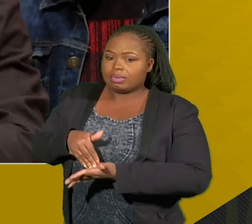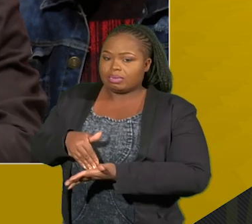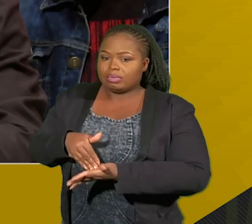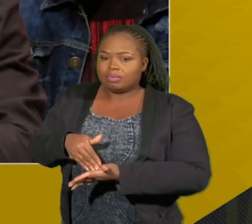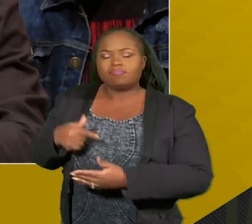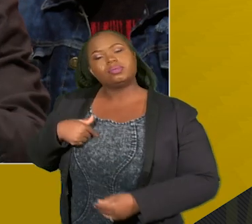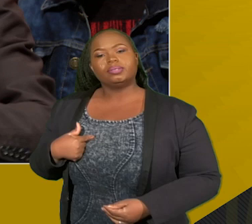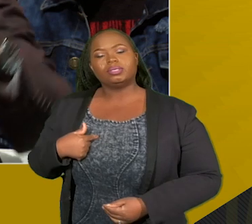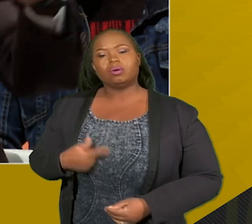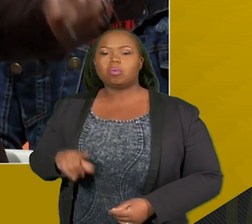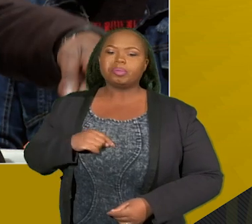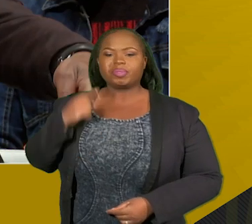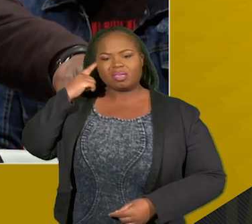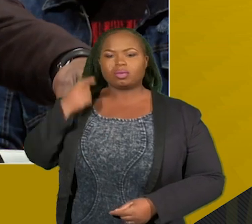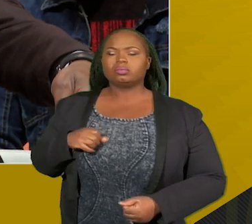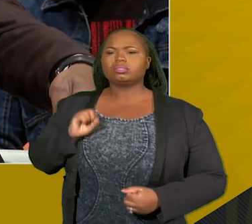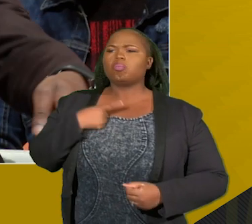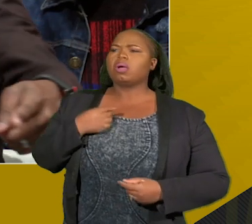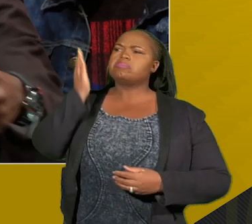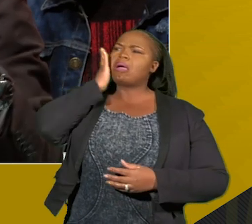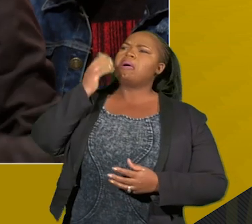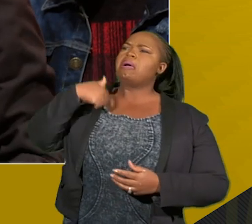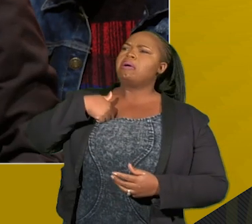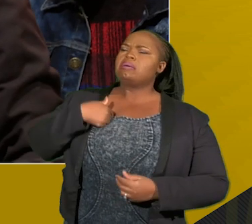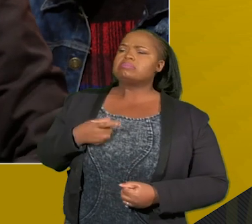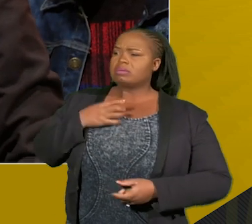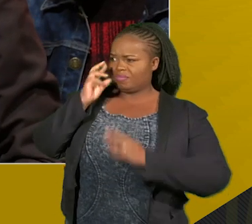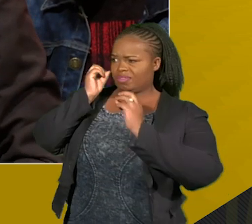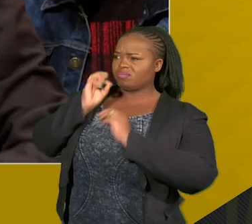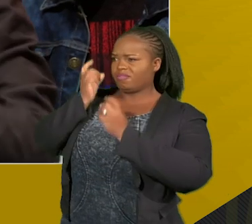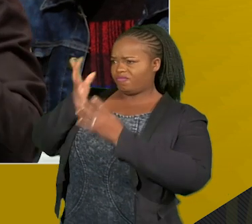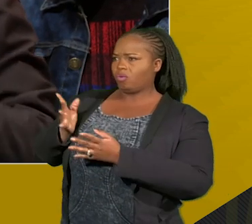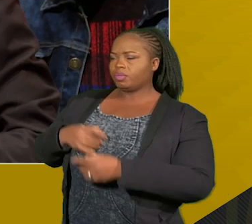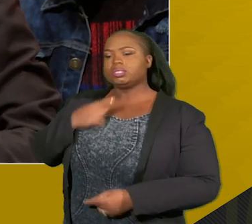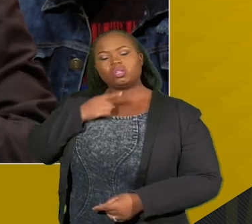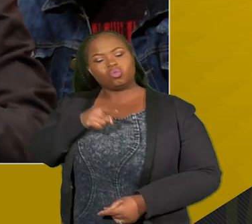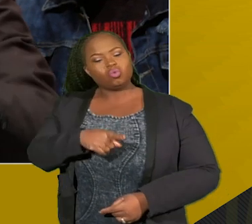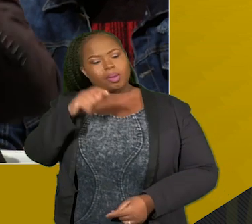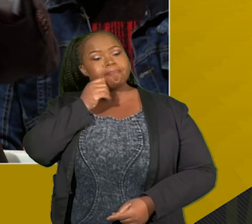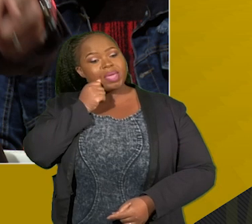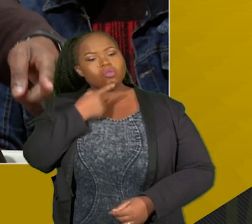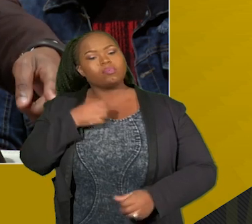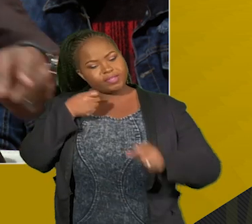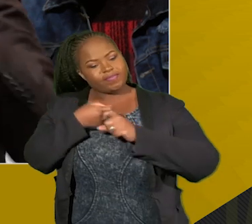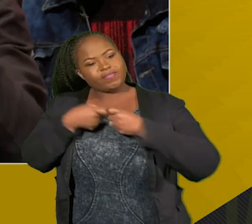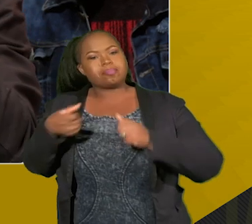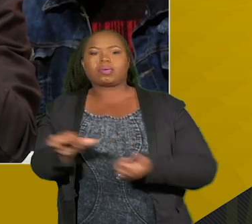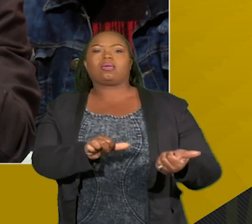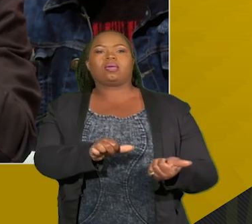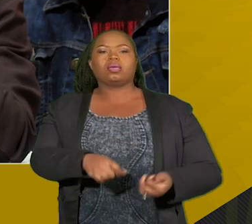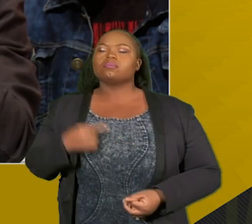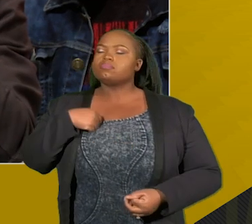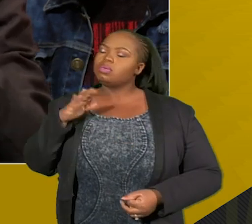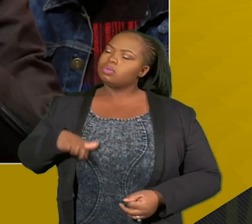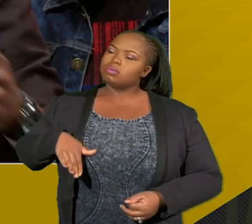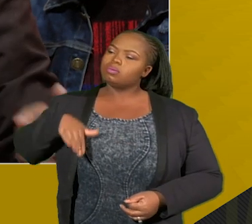ke tla with this thing ya hore mamang umbethile kontle. Then ha ke fitla kontlo nkoko a bare o monna tsama o lo itwanela ke hola le